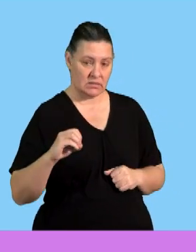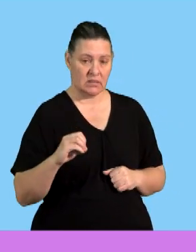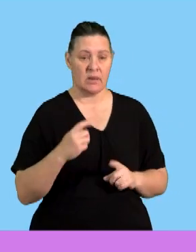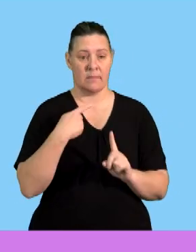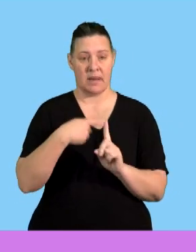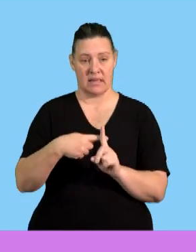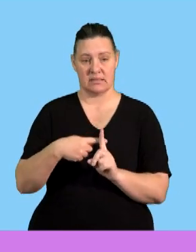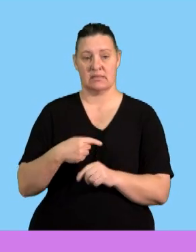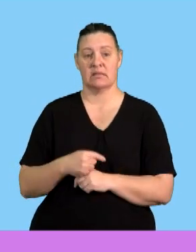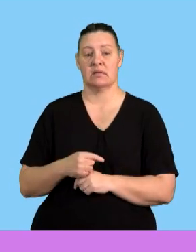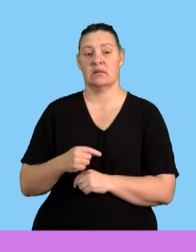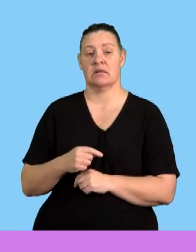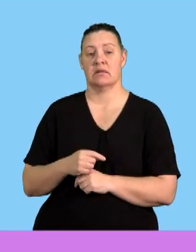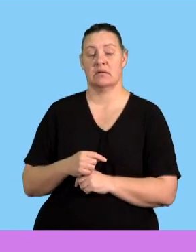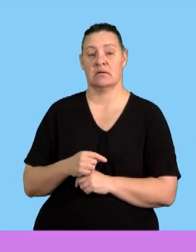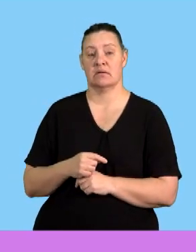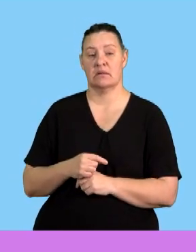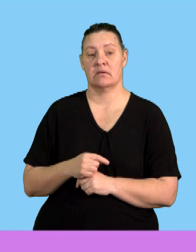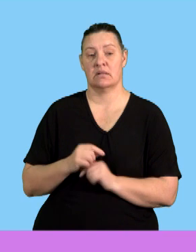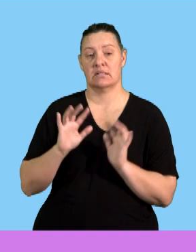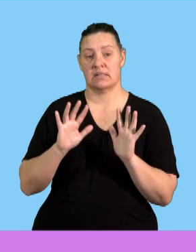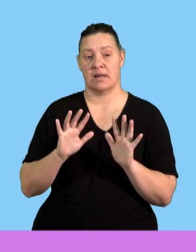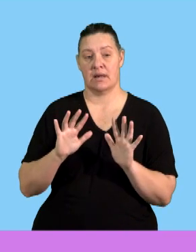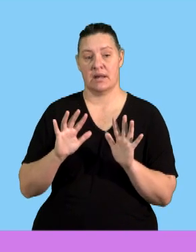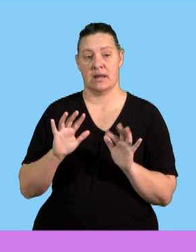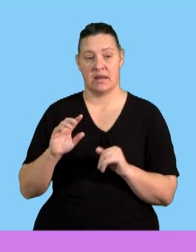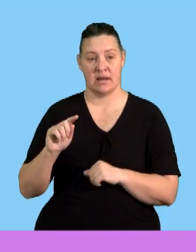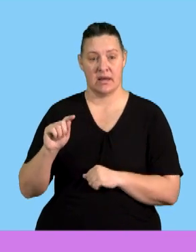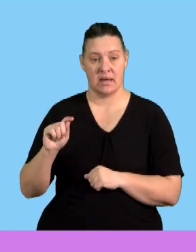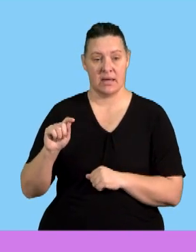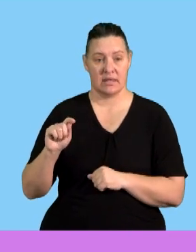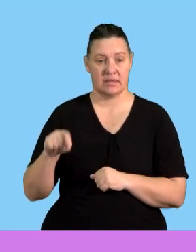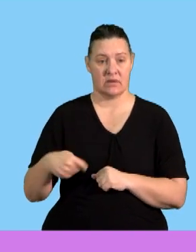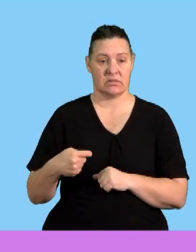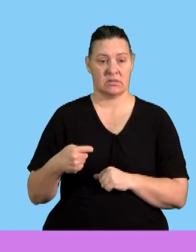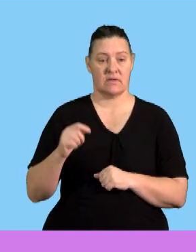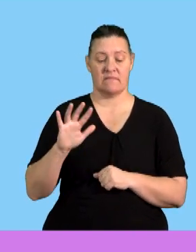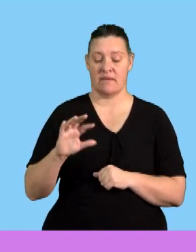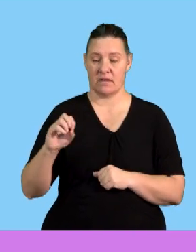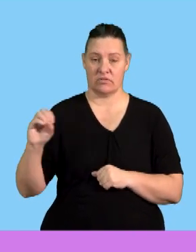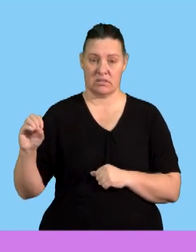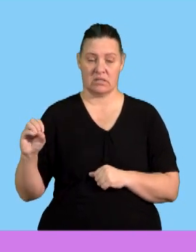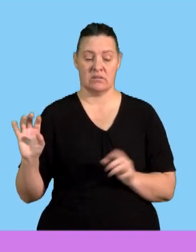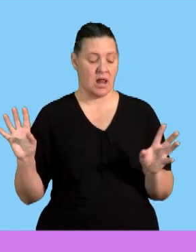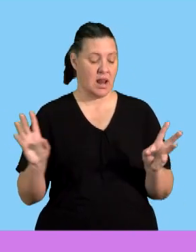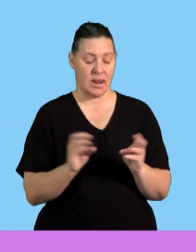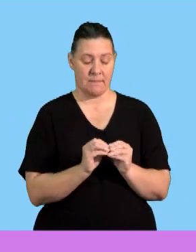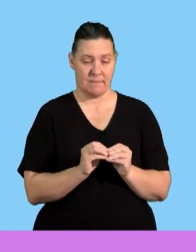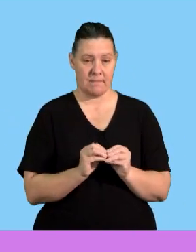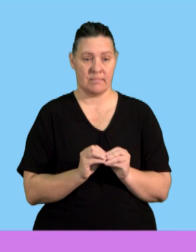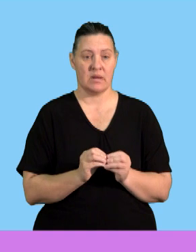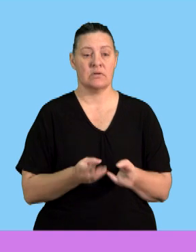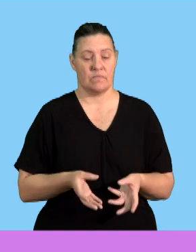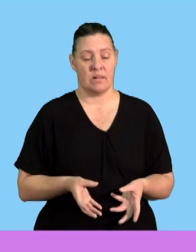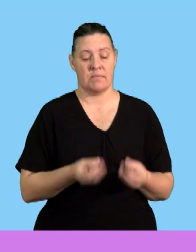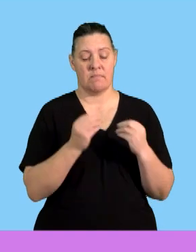10,000, plus the interest that she earned, 10,500. So after 10